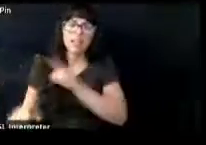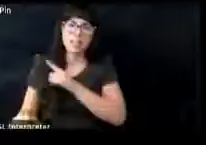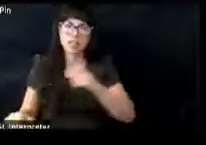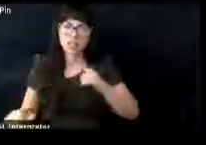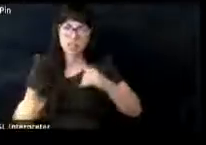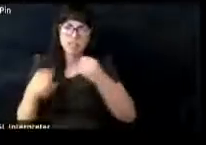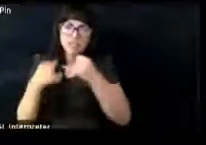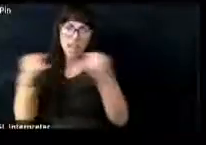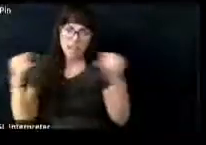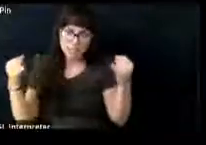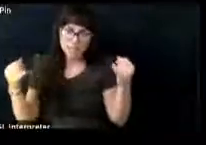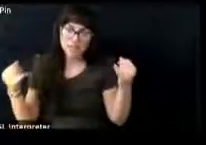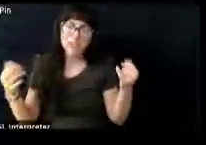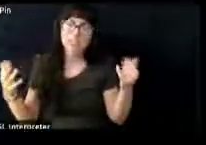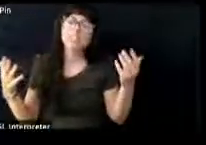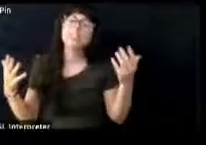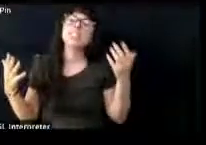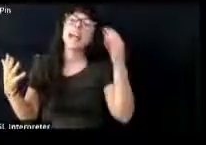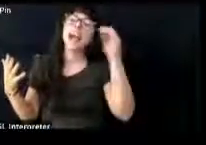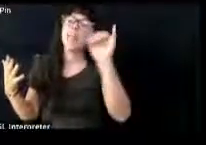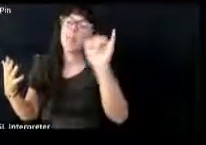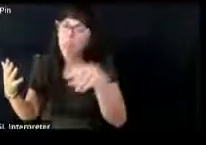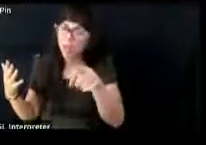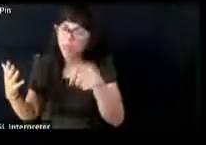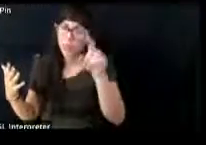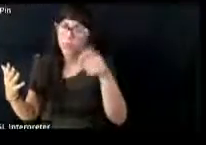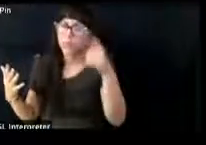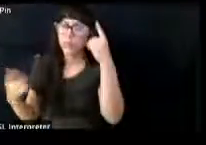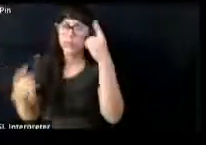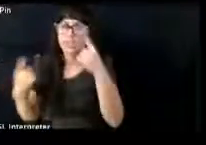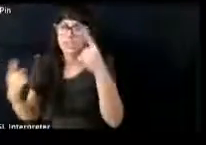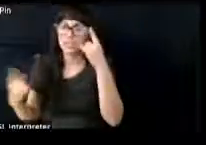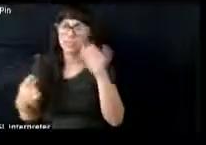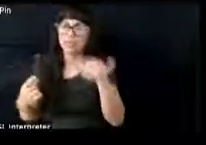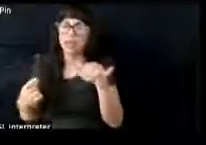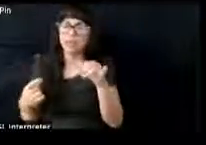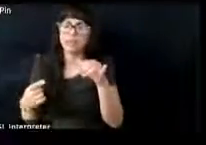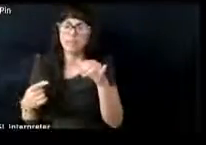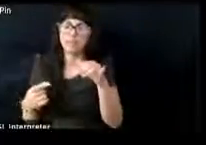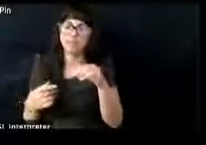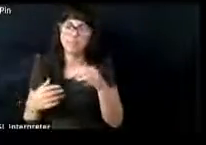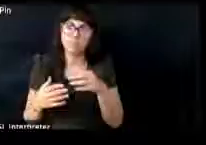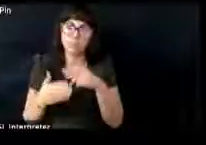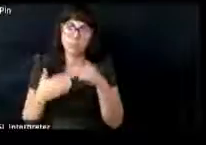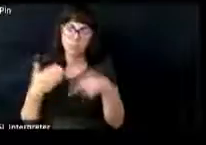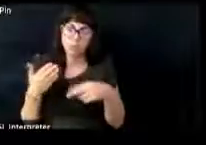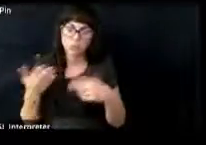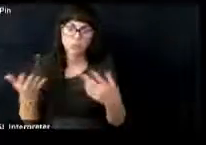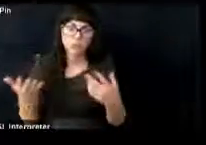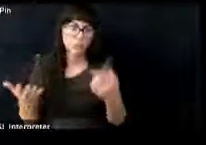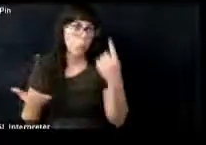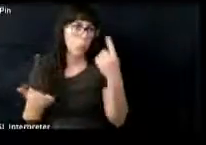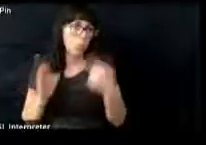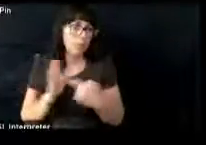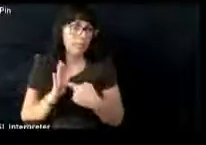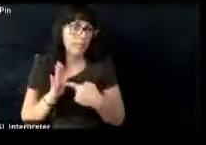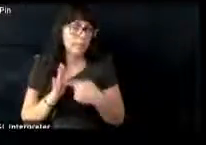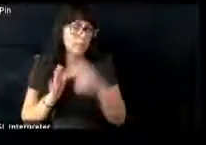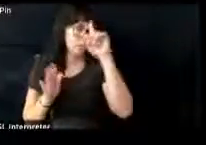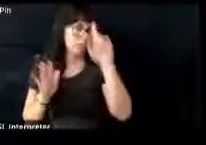that the commission should consider. And, you know, there are a number of examples. The one that comes to